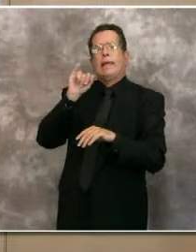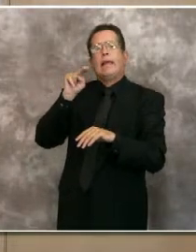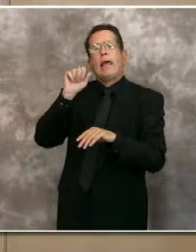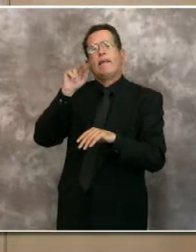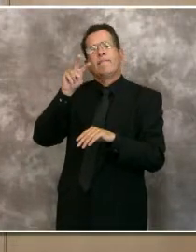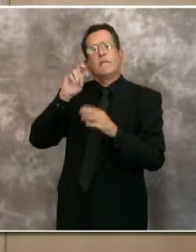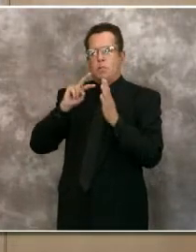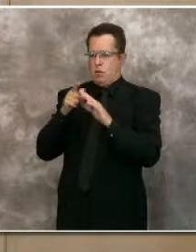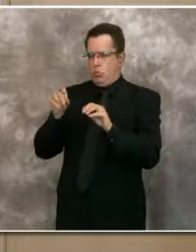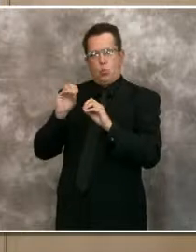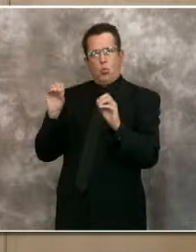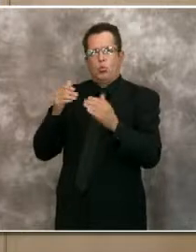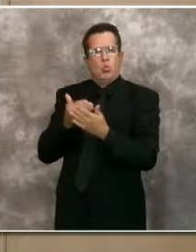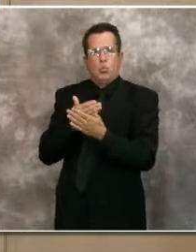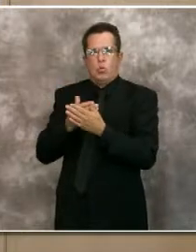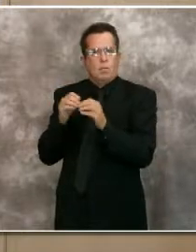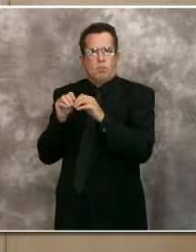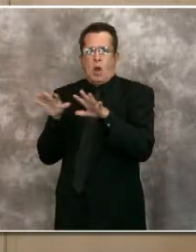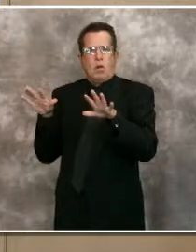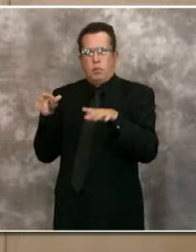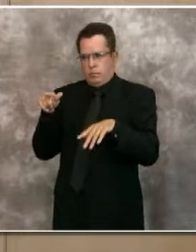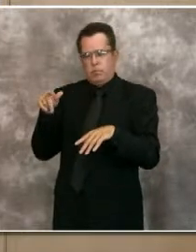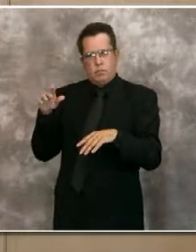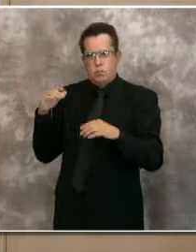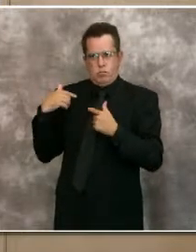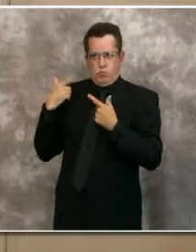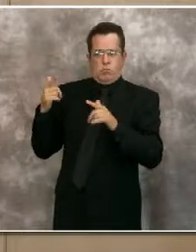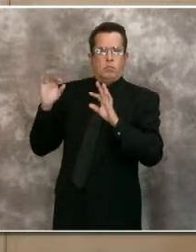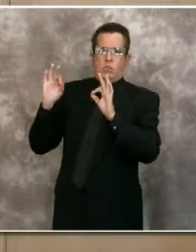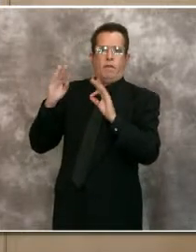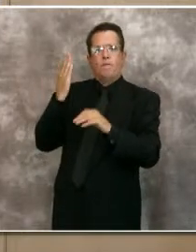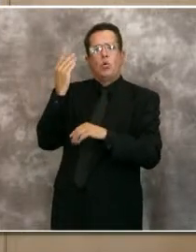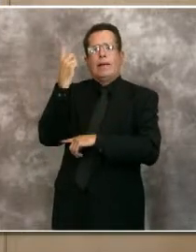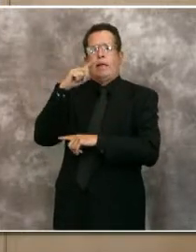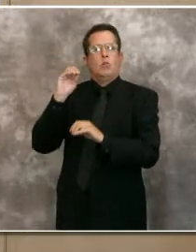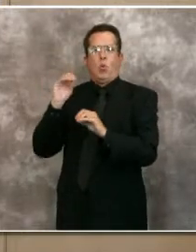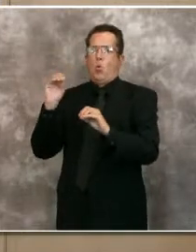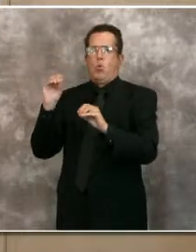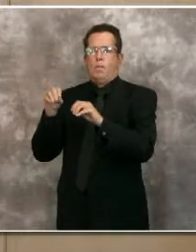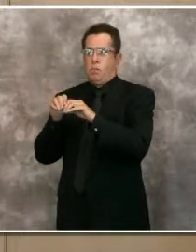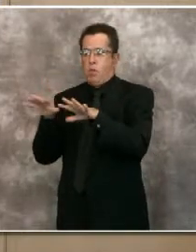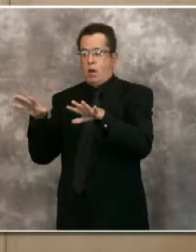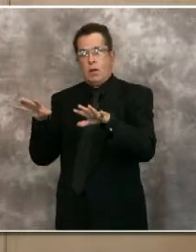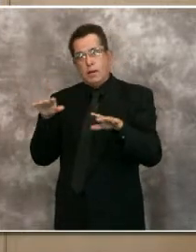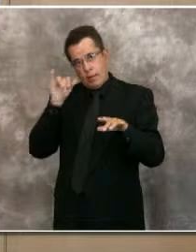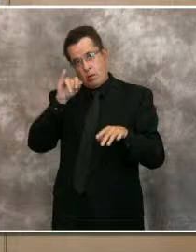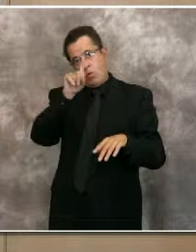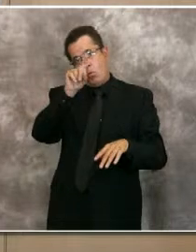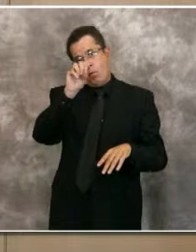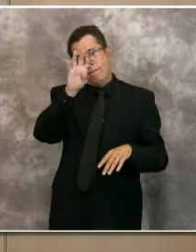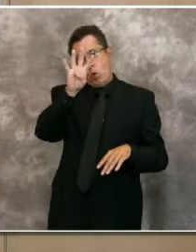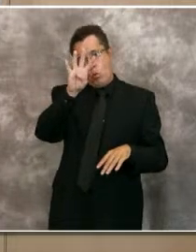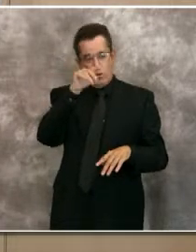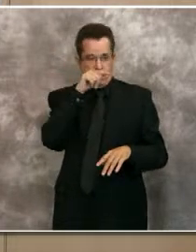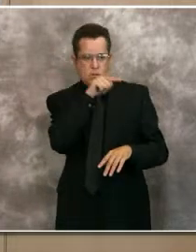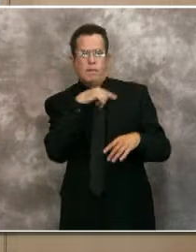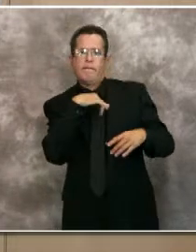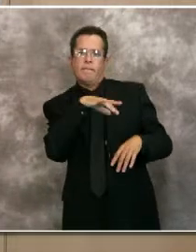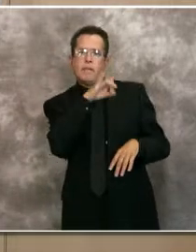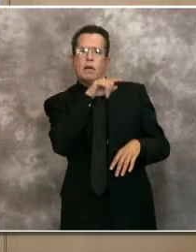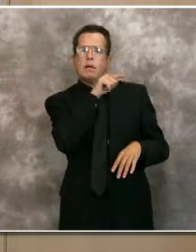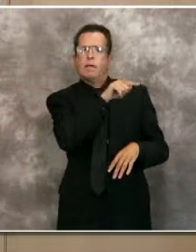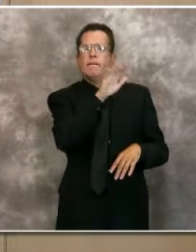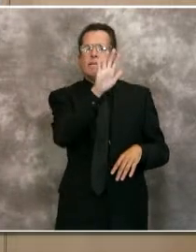meaning there have been no new cases in the last 14 days or longer. Of the 104 outbreaks, 56